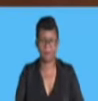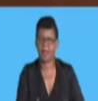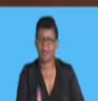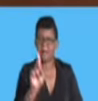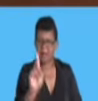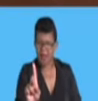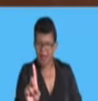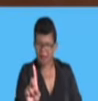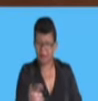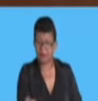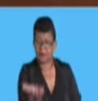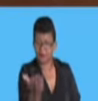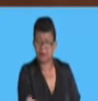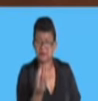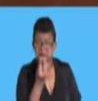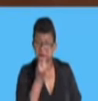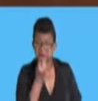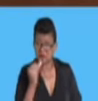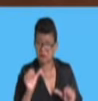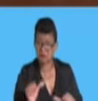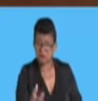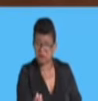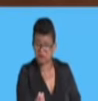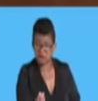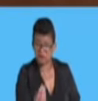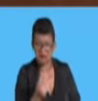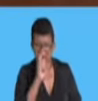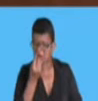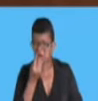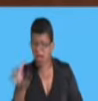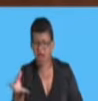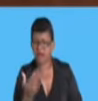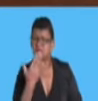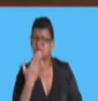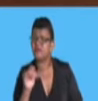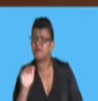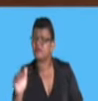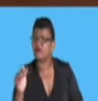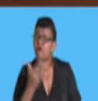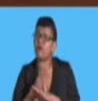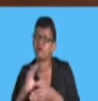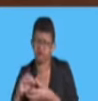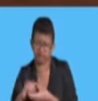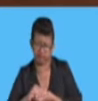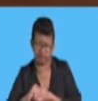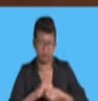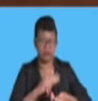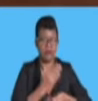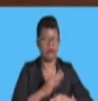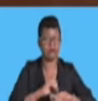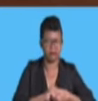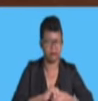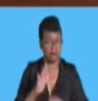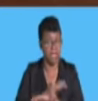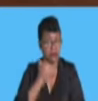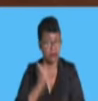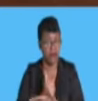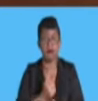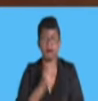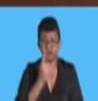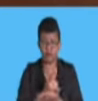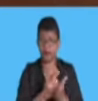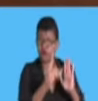for real peace, stability, and prosperity under a truly democratically enacted constitution